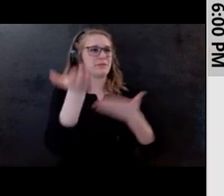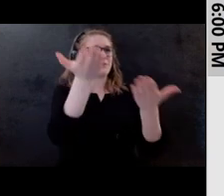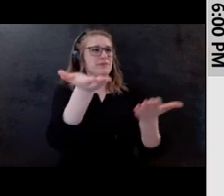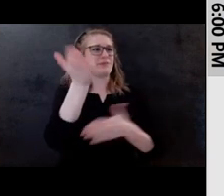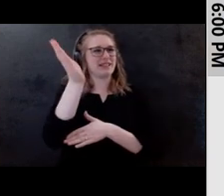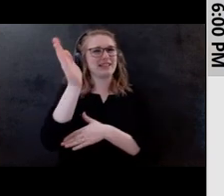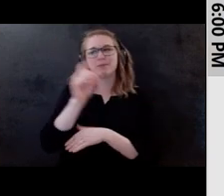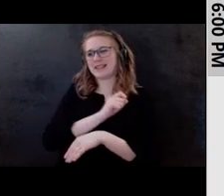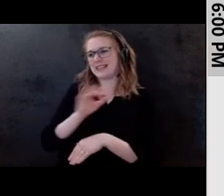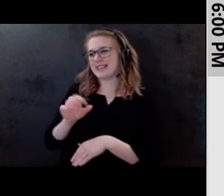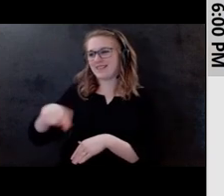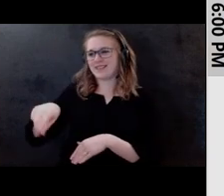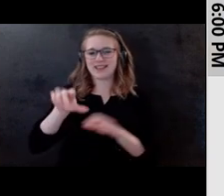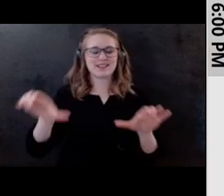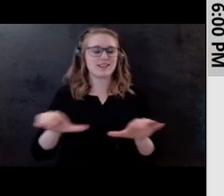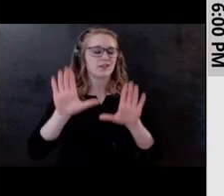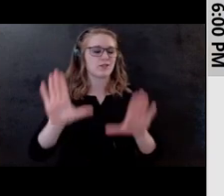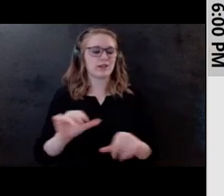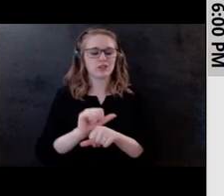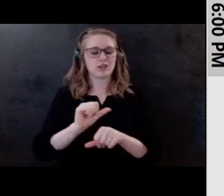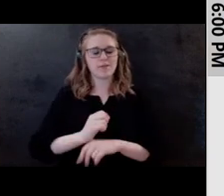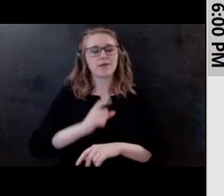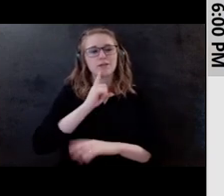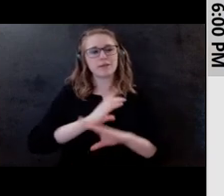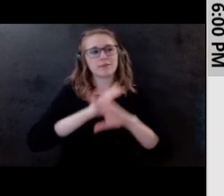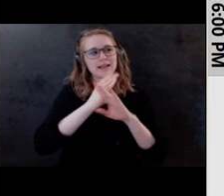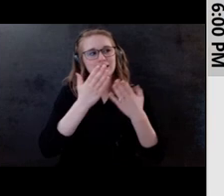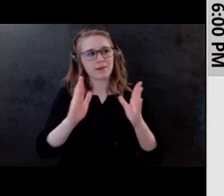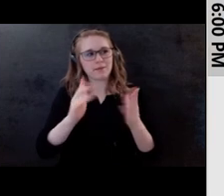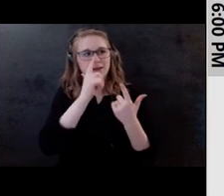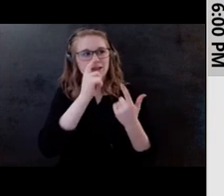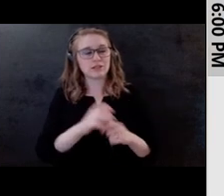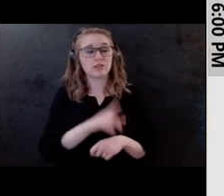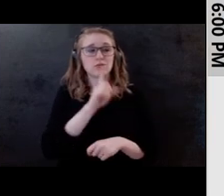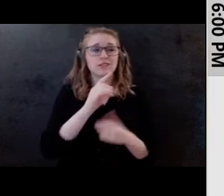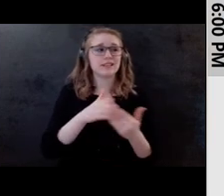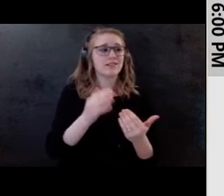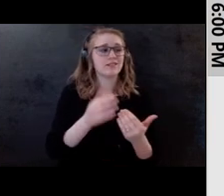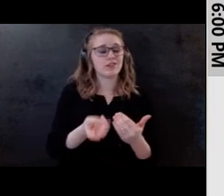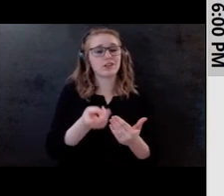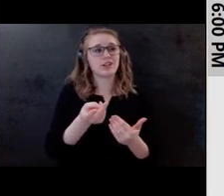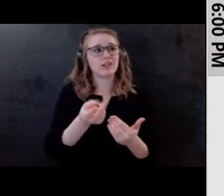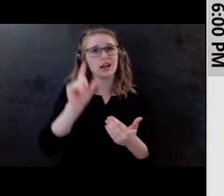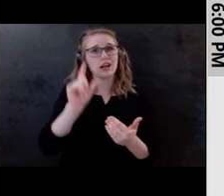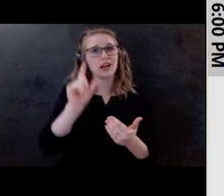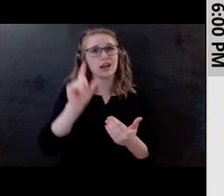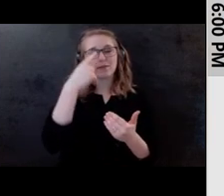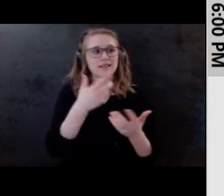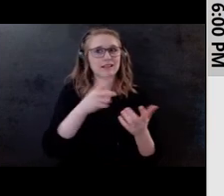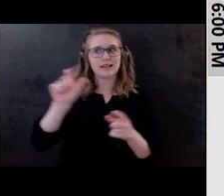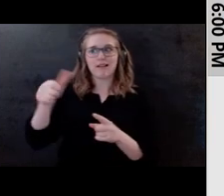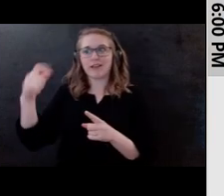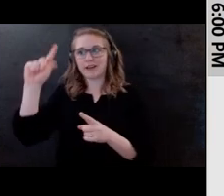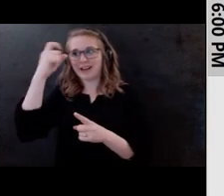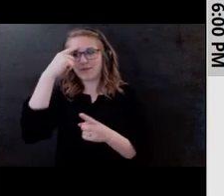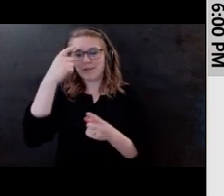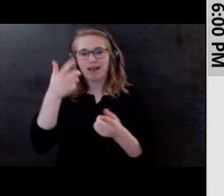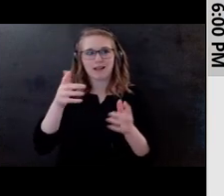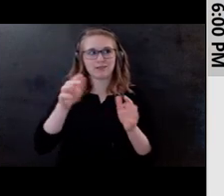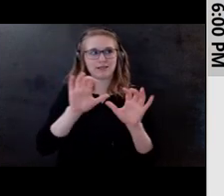staff did a wonderful job in protecting the public interest. So, and it's easy for two government entities to work together. So excellent. Excellent. Nice.